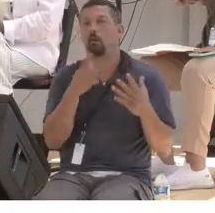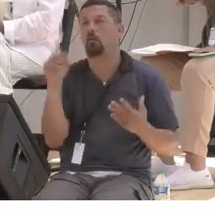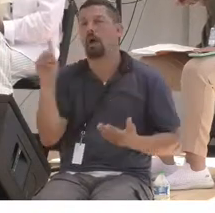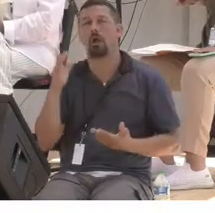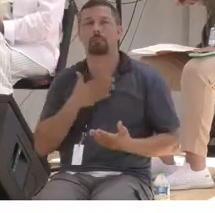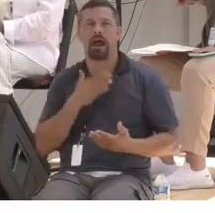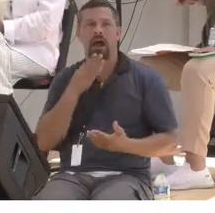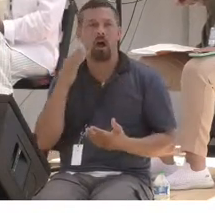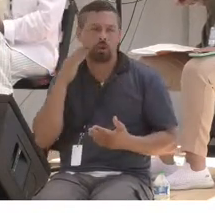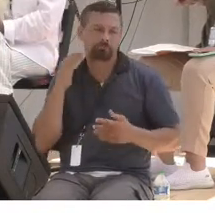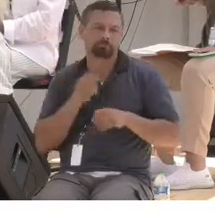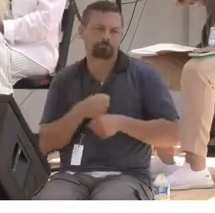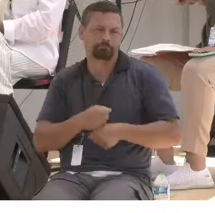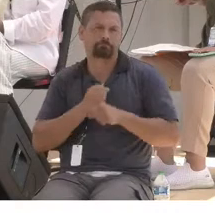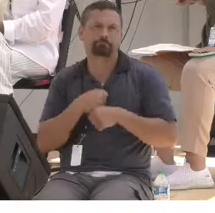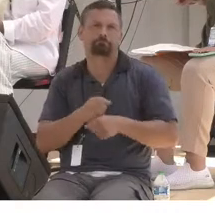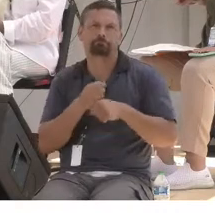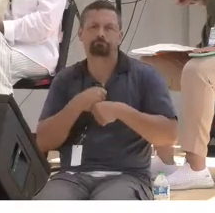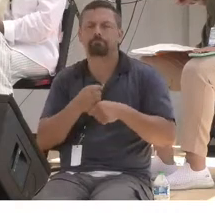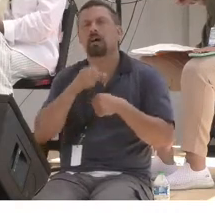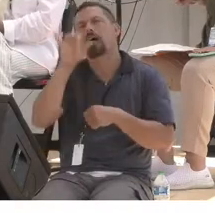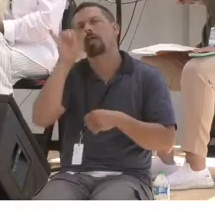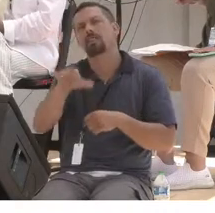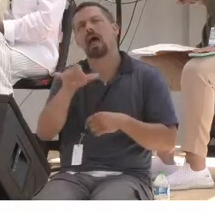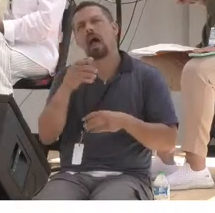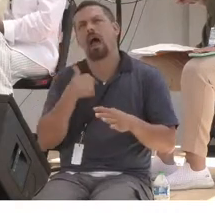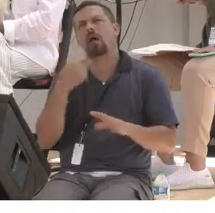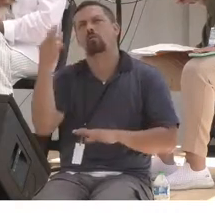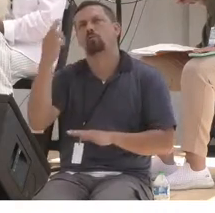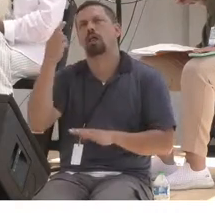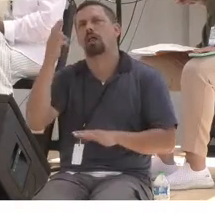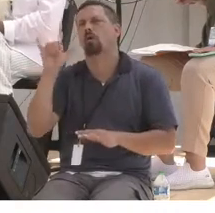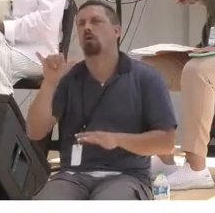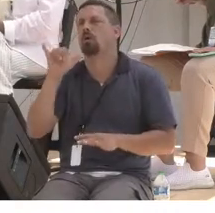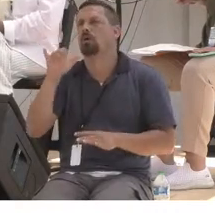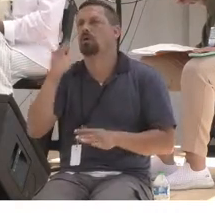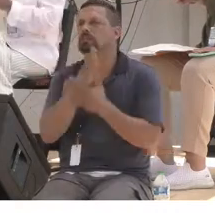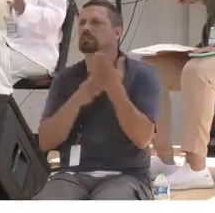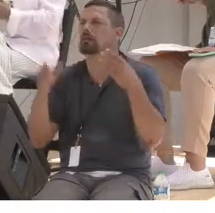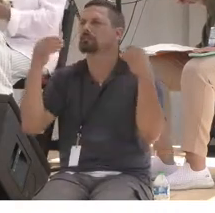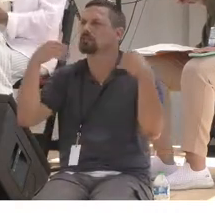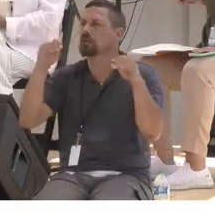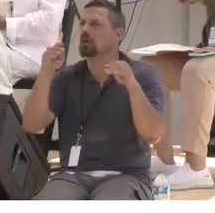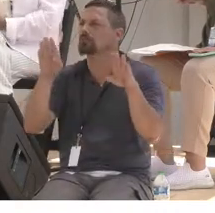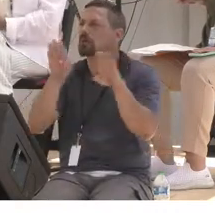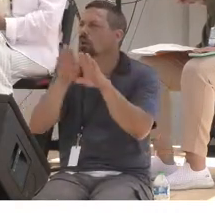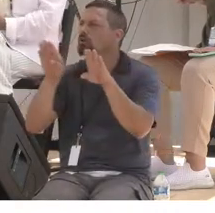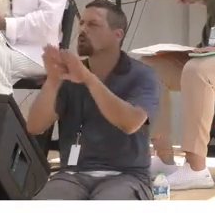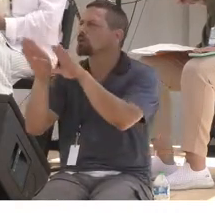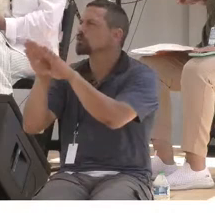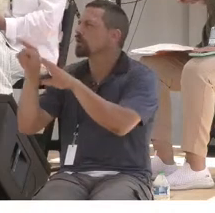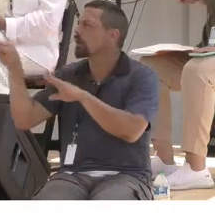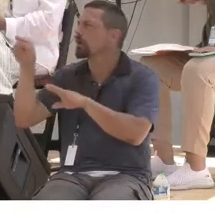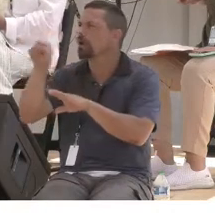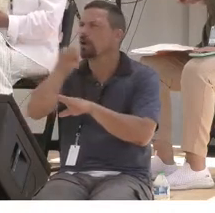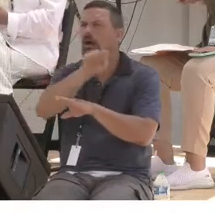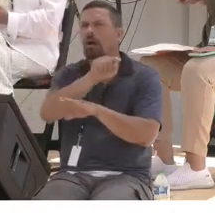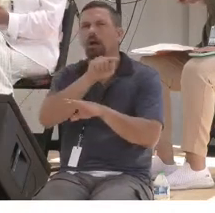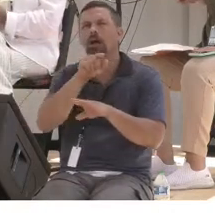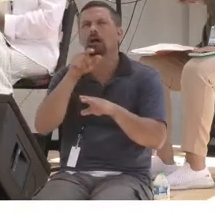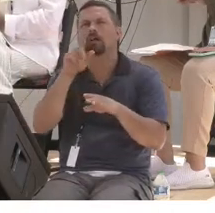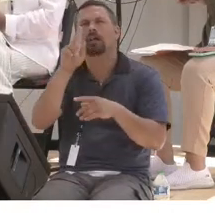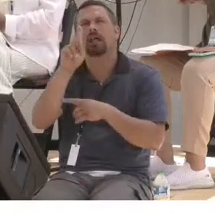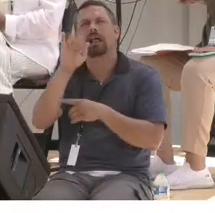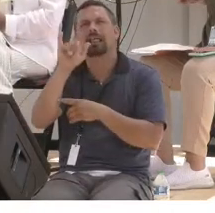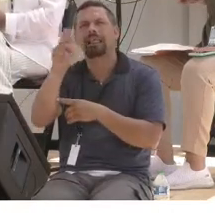in my studio. And this is when I realized that some of the shops started closing and there are no kilns